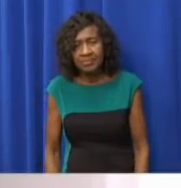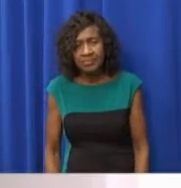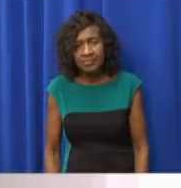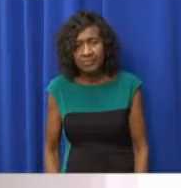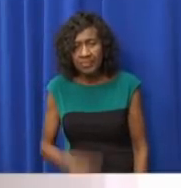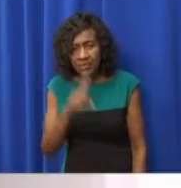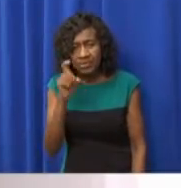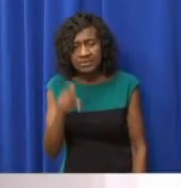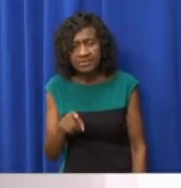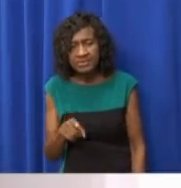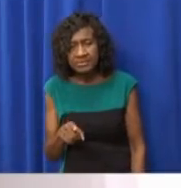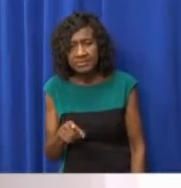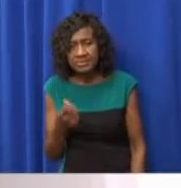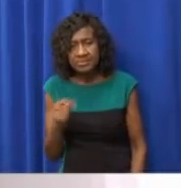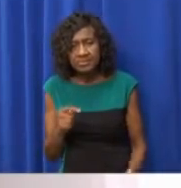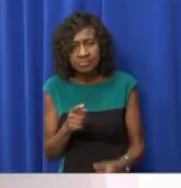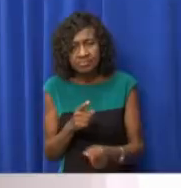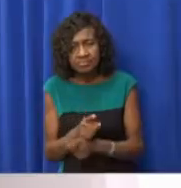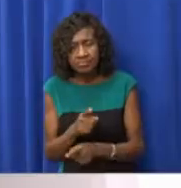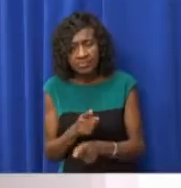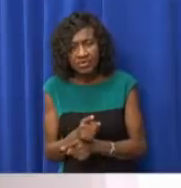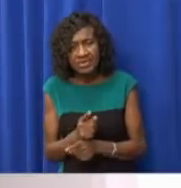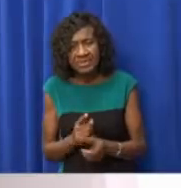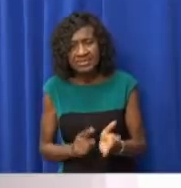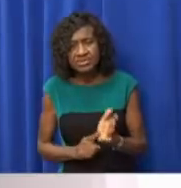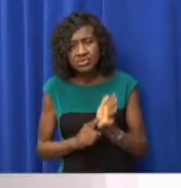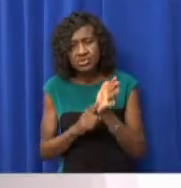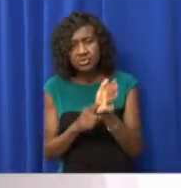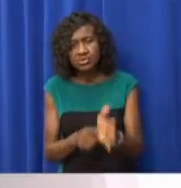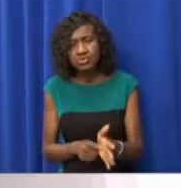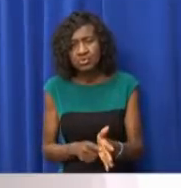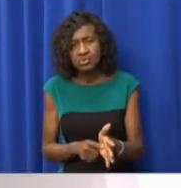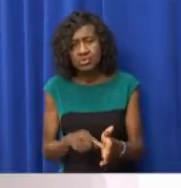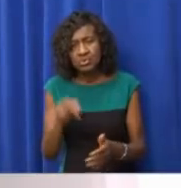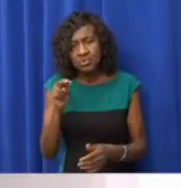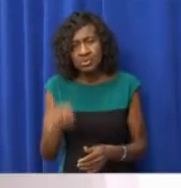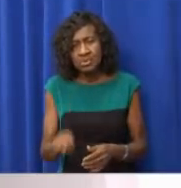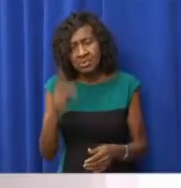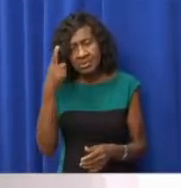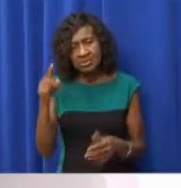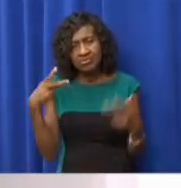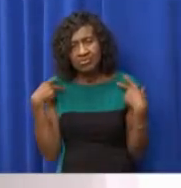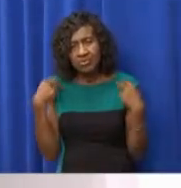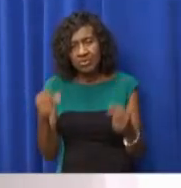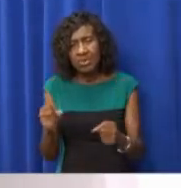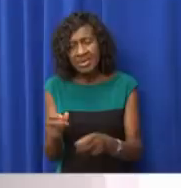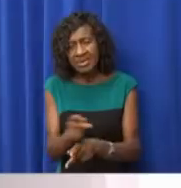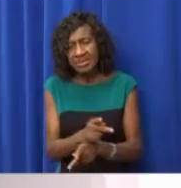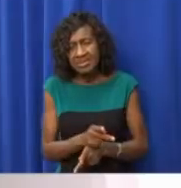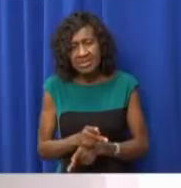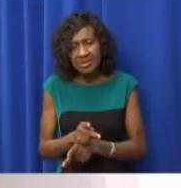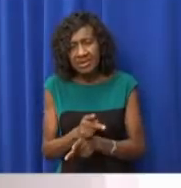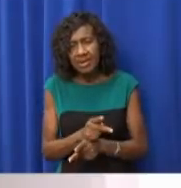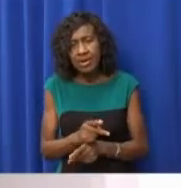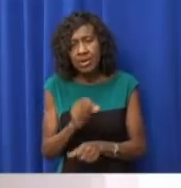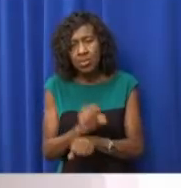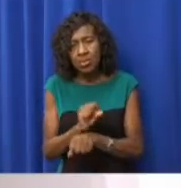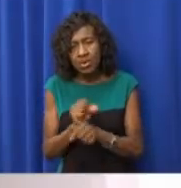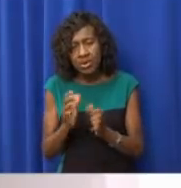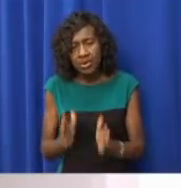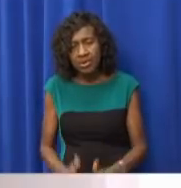This crisis has highlighted the need for health care practitioners in the Cayman